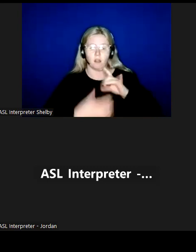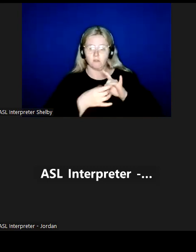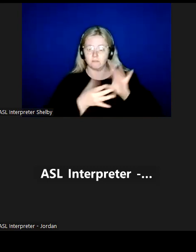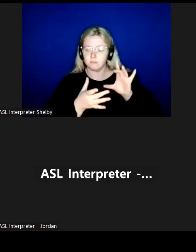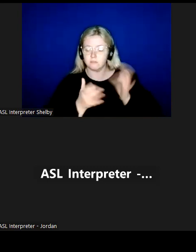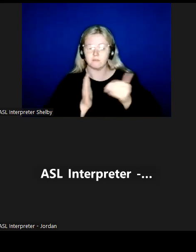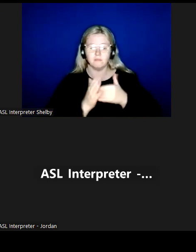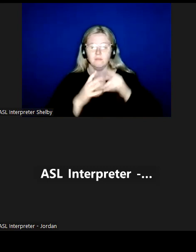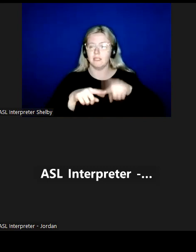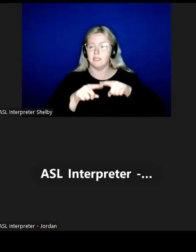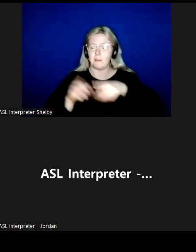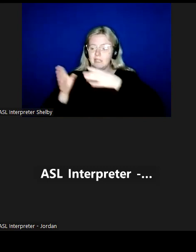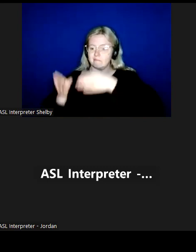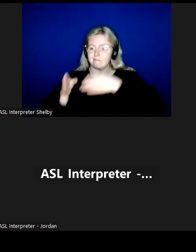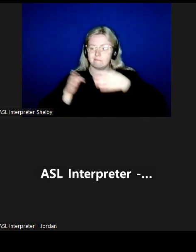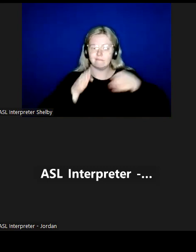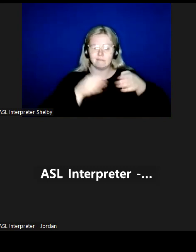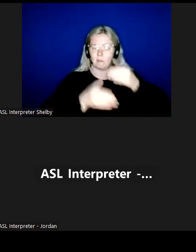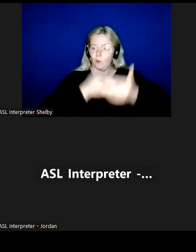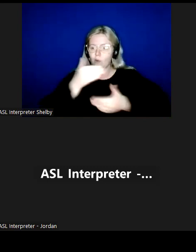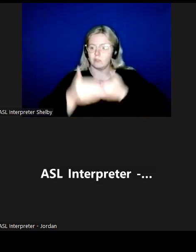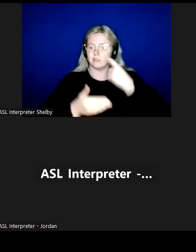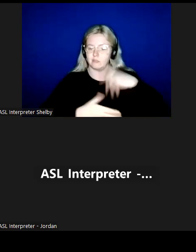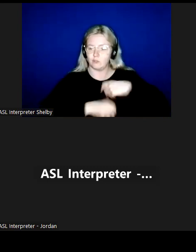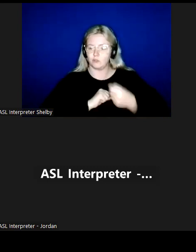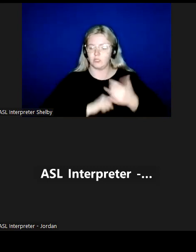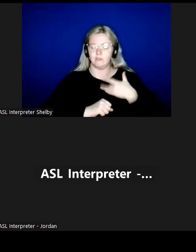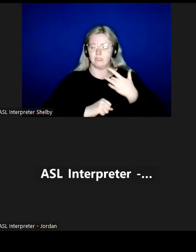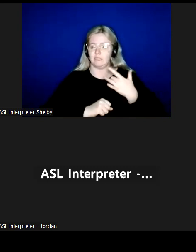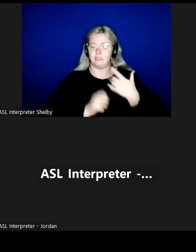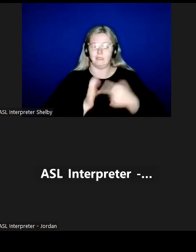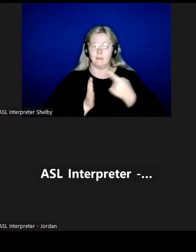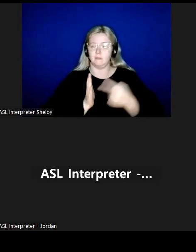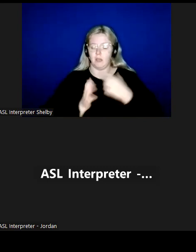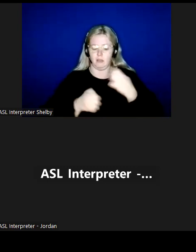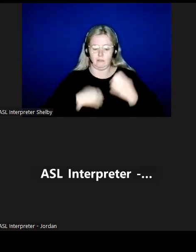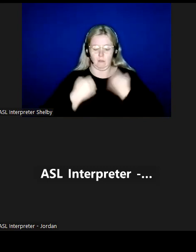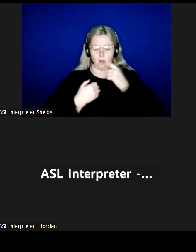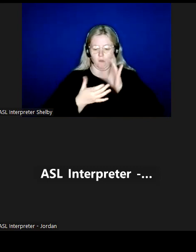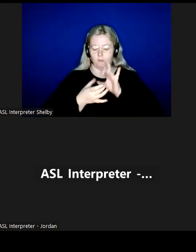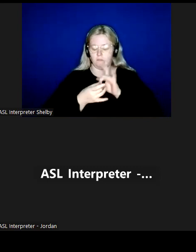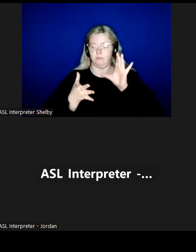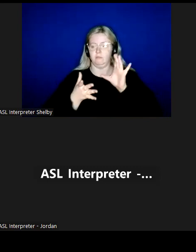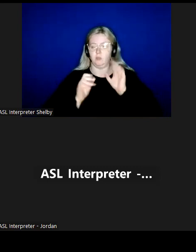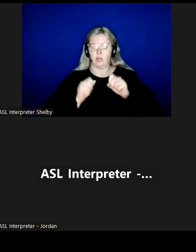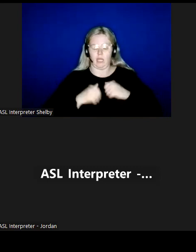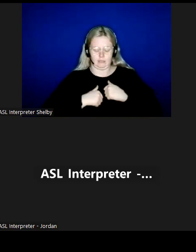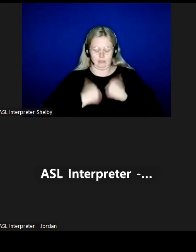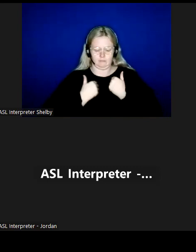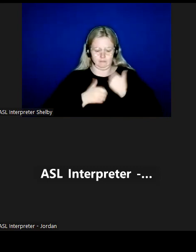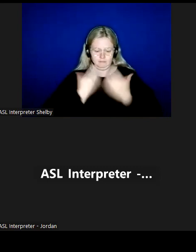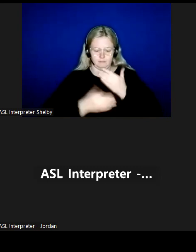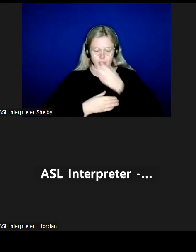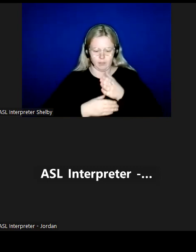grief, sometimes we do detach from our emotions just to survive certain phases. Do I feel life is empty